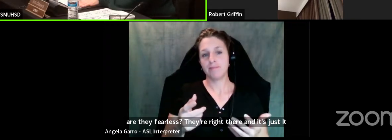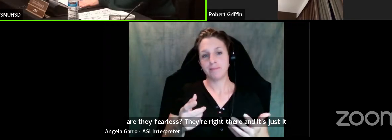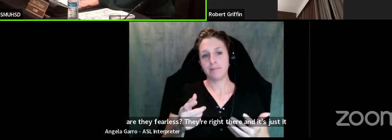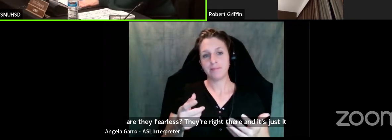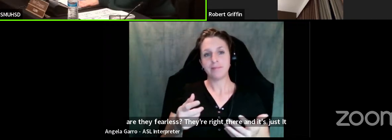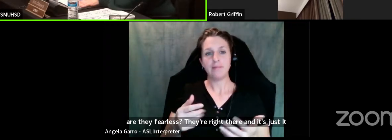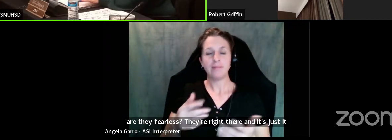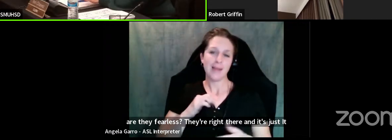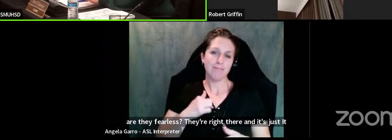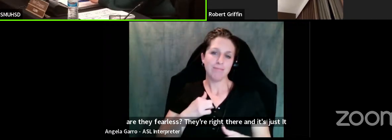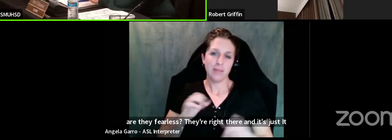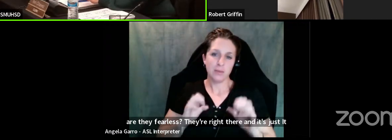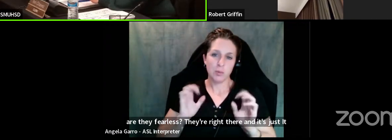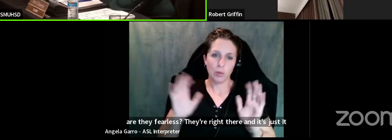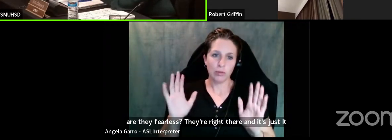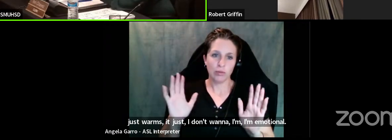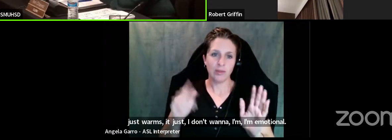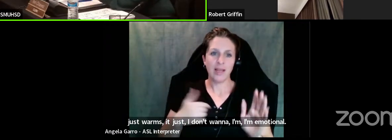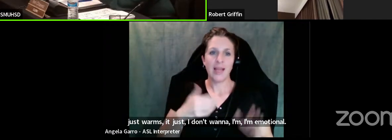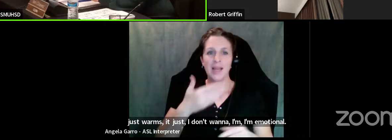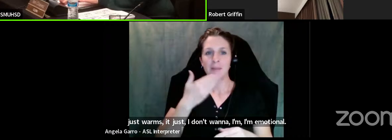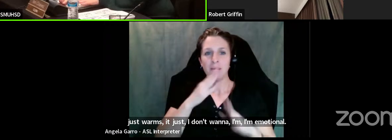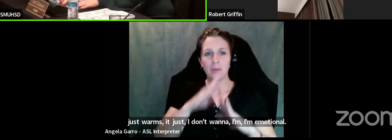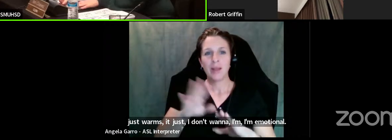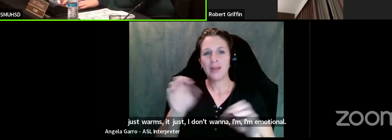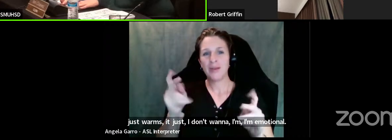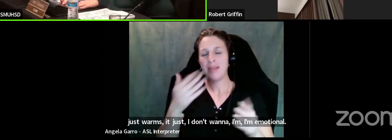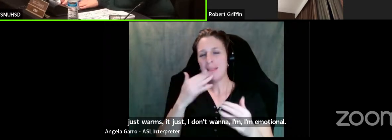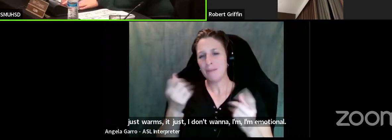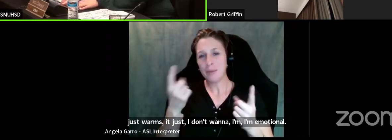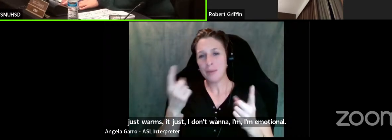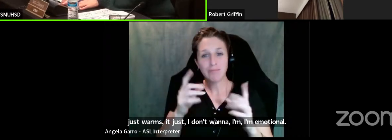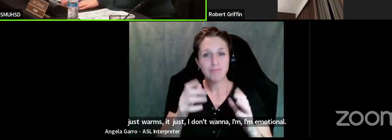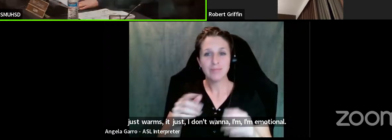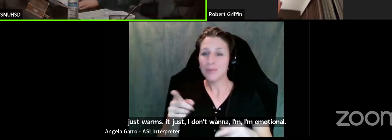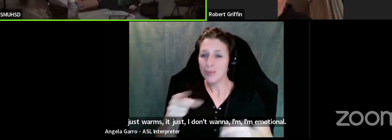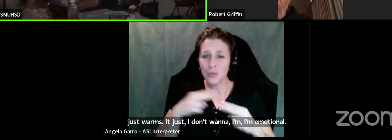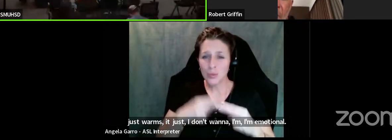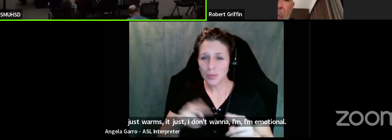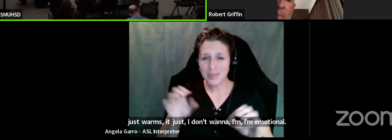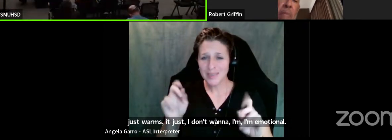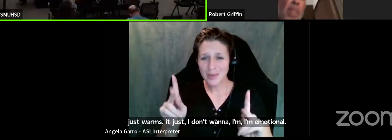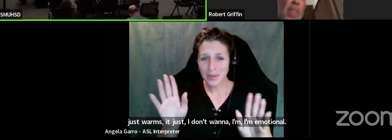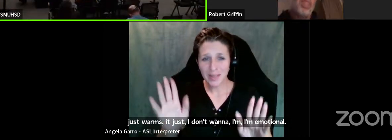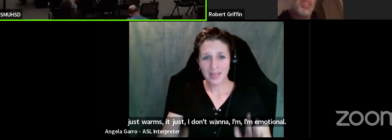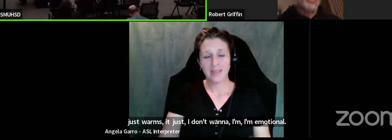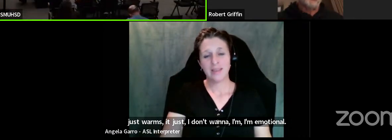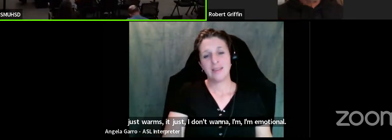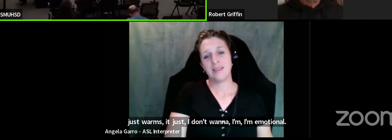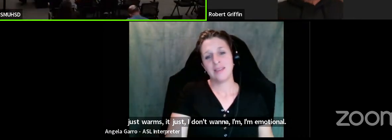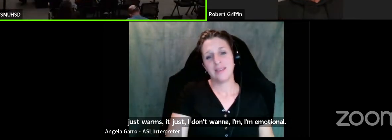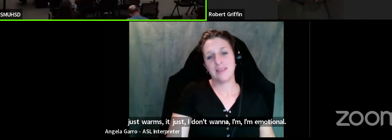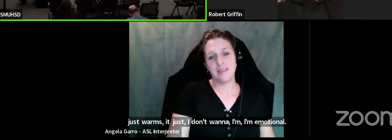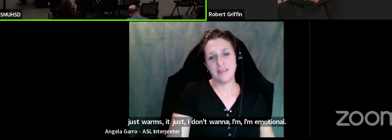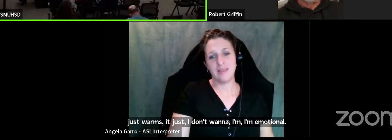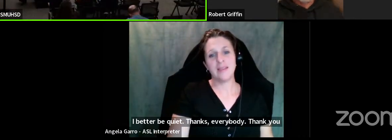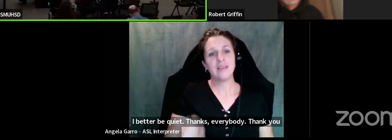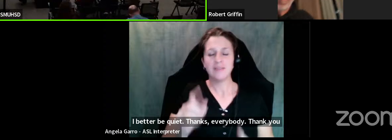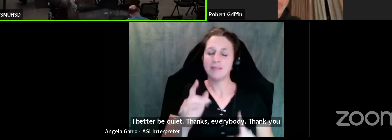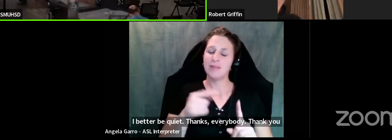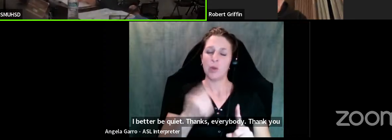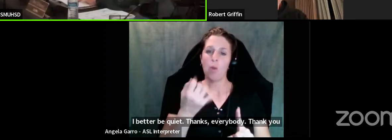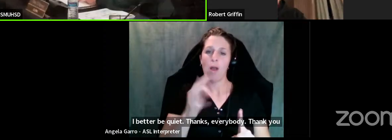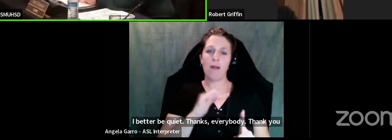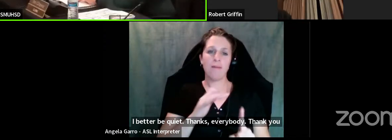I'm emotional. I better be quiet. Thanks you, everybody. Thank you, You're everybody. human, it's okay. Yes, this is a highlight, one of the highlights